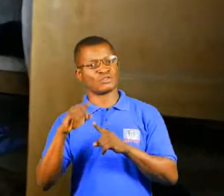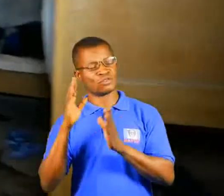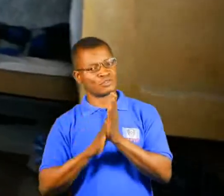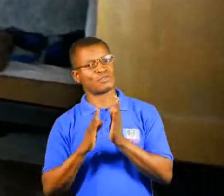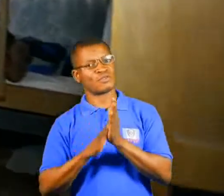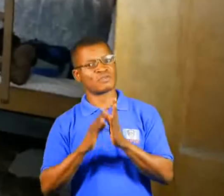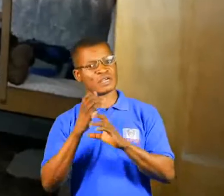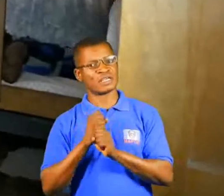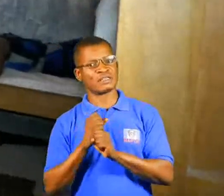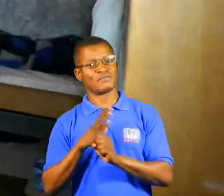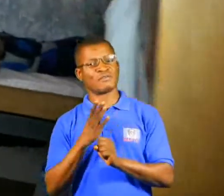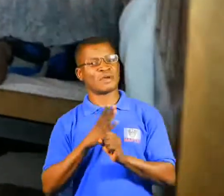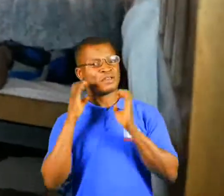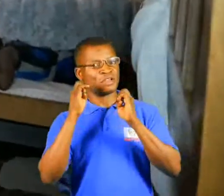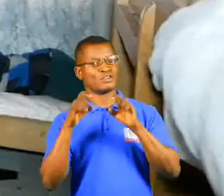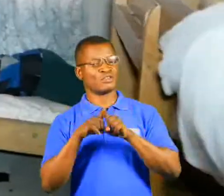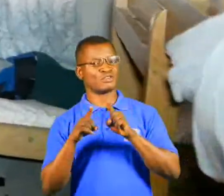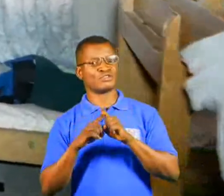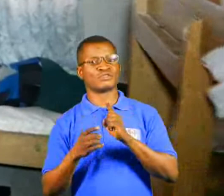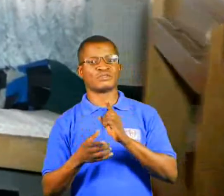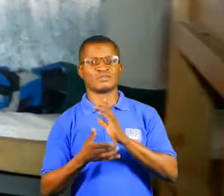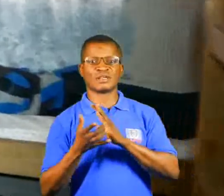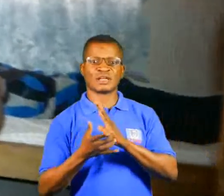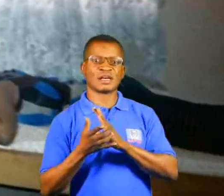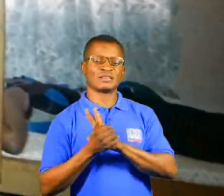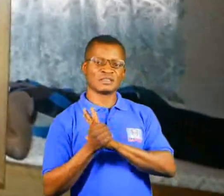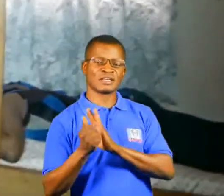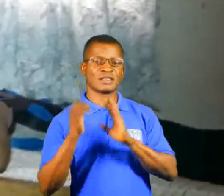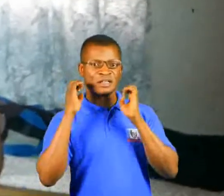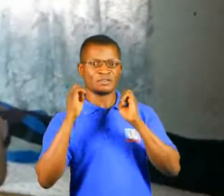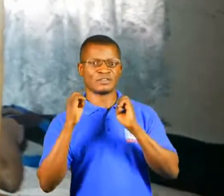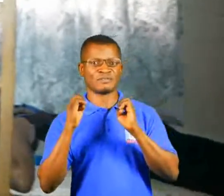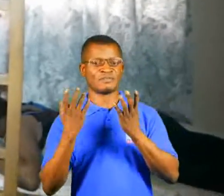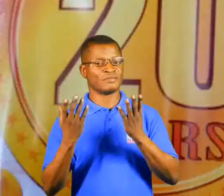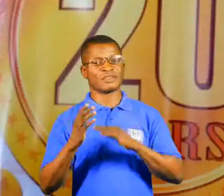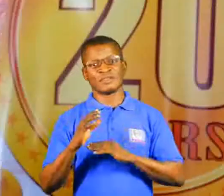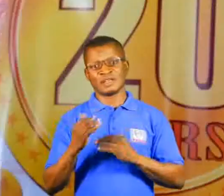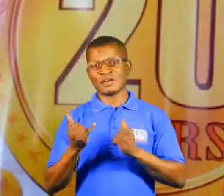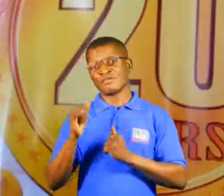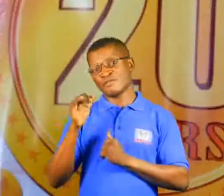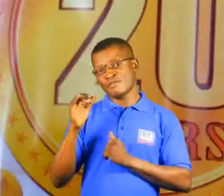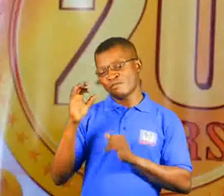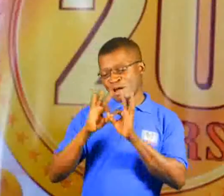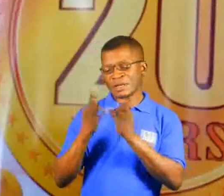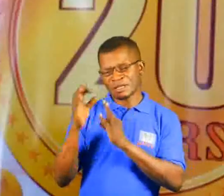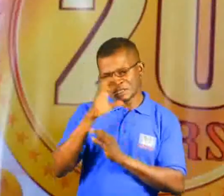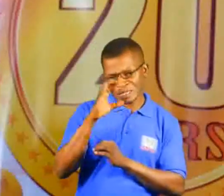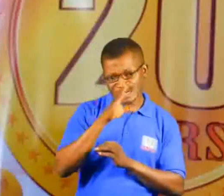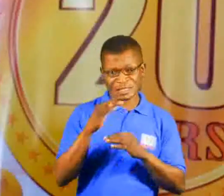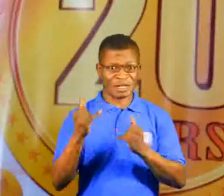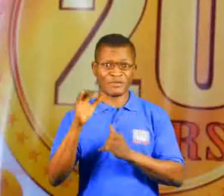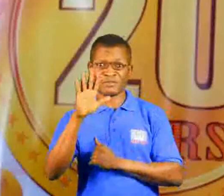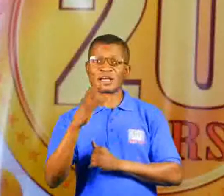formal education and also vocational education. One good thing is family tracing. 5 victims have traced